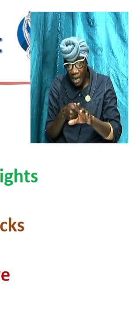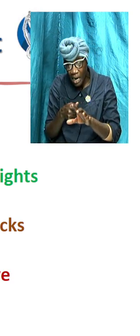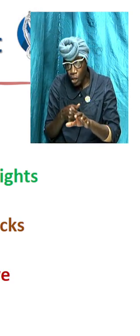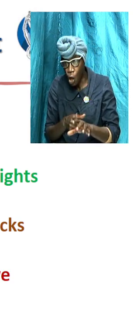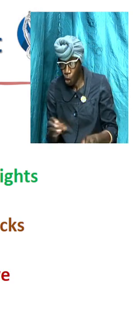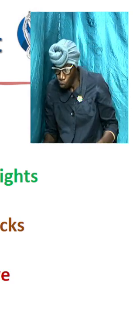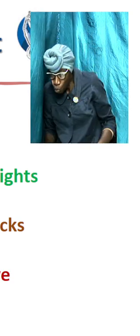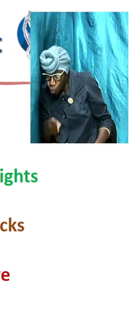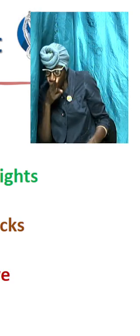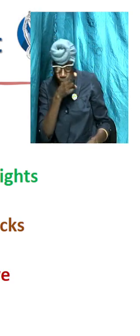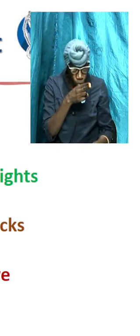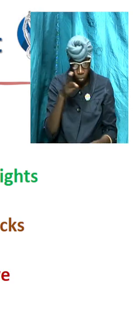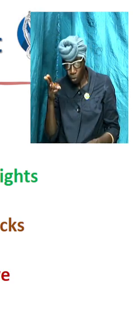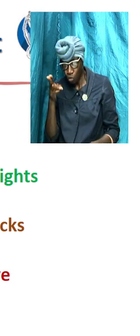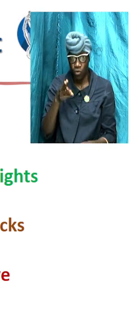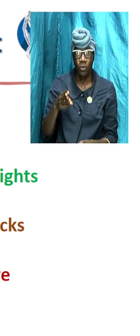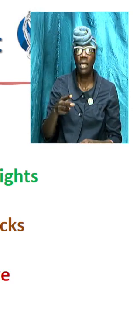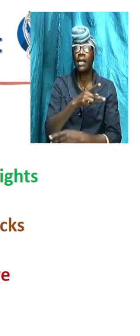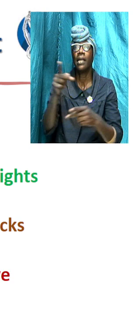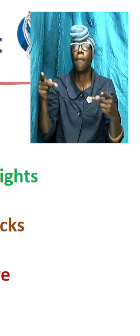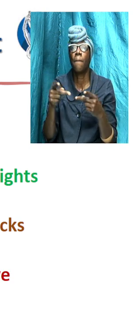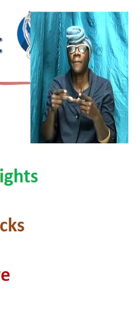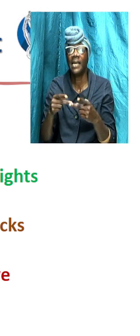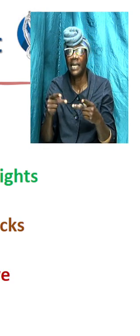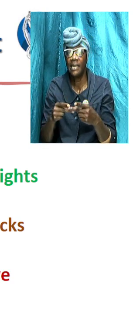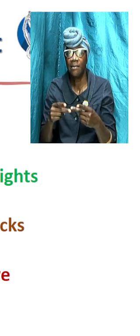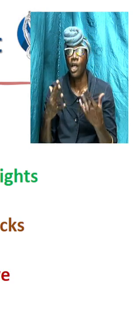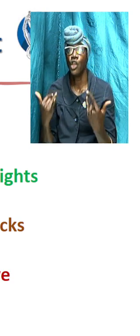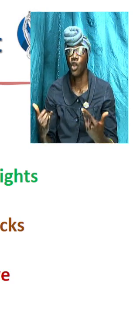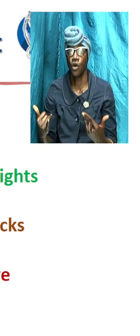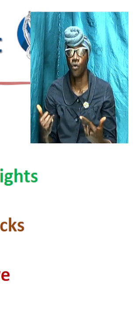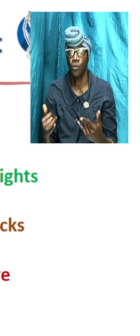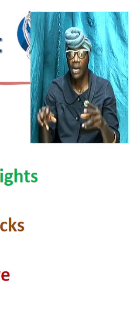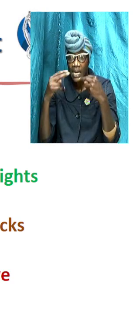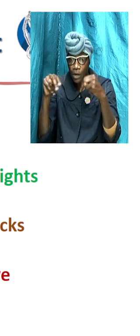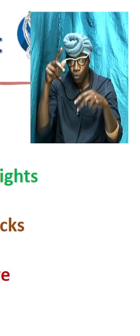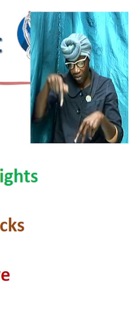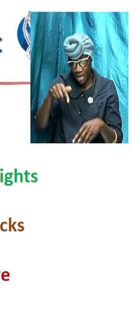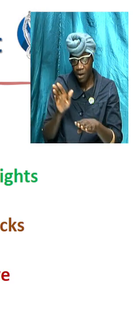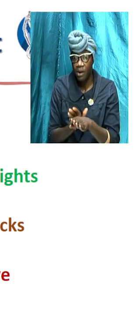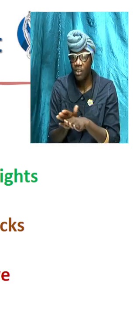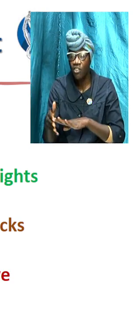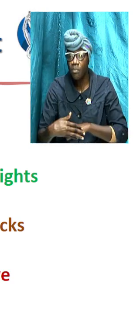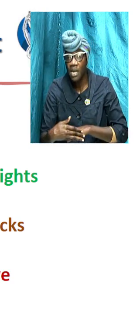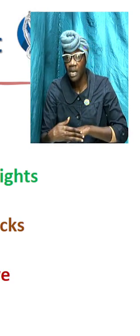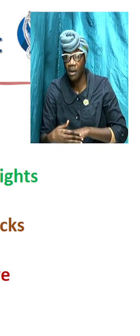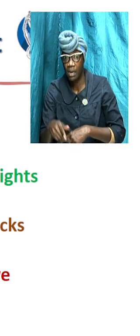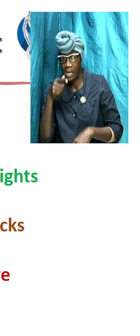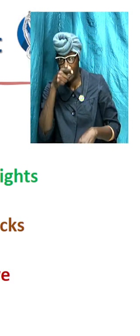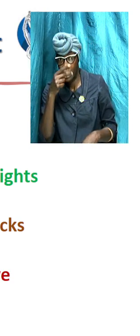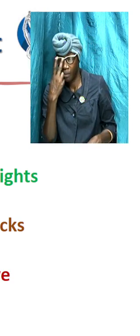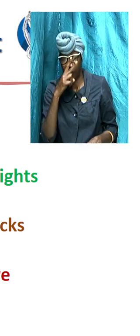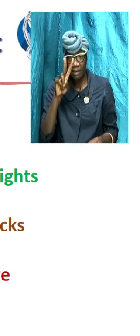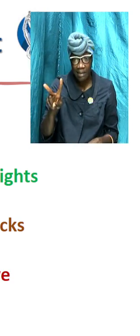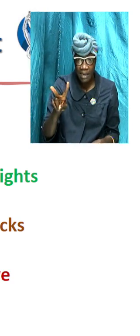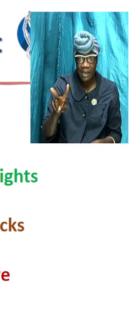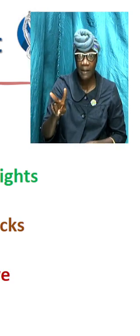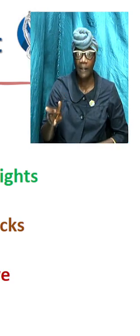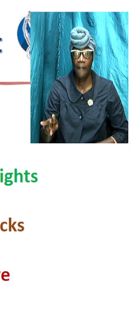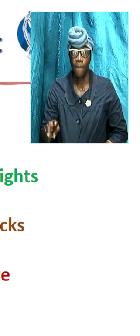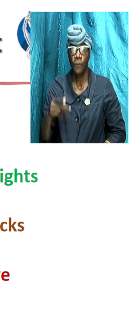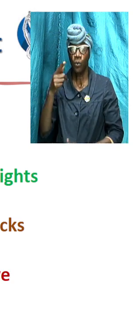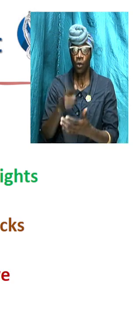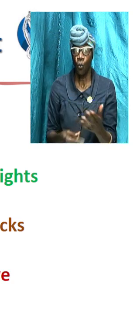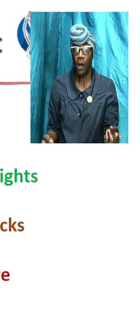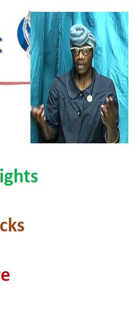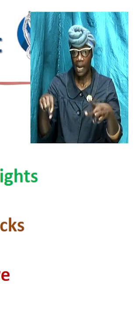place. Amen. Nowadays, quite recently on the news, here in Jamaica, I saw a snippet the other day of what